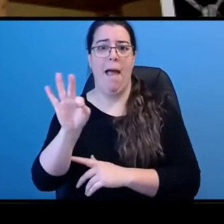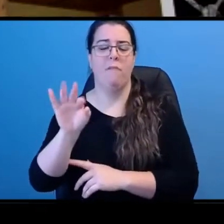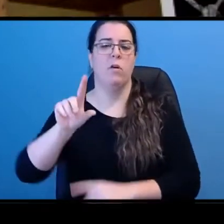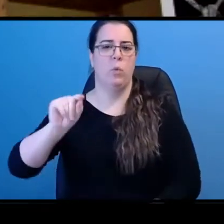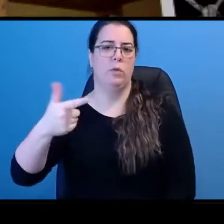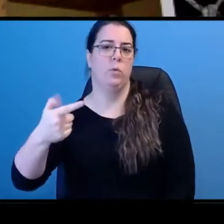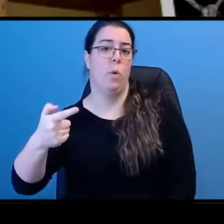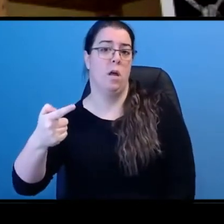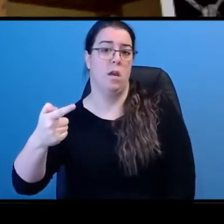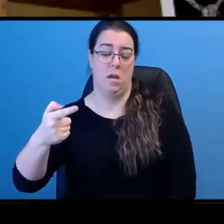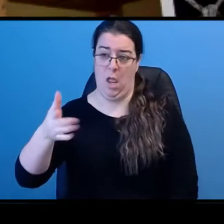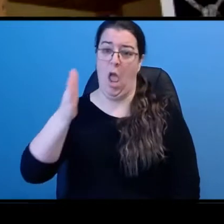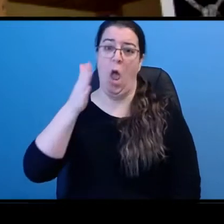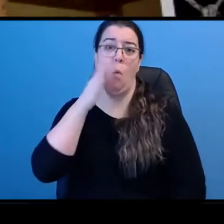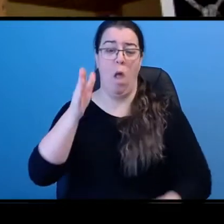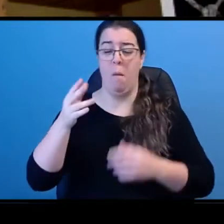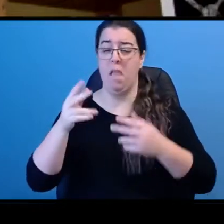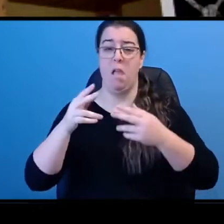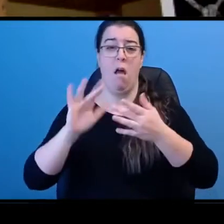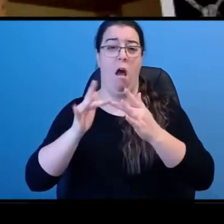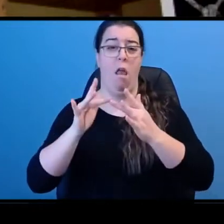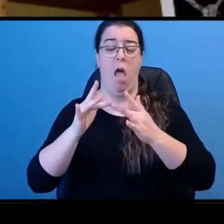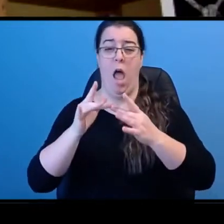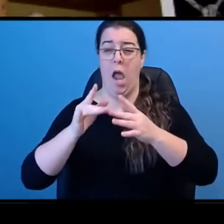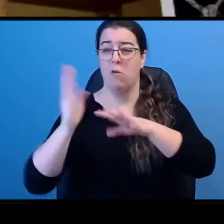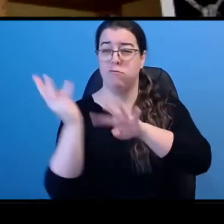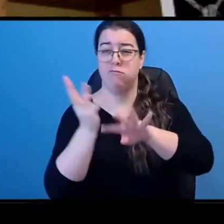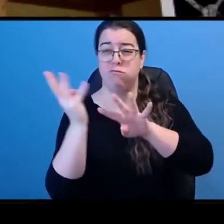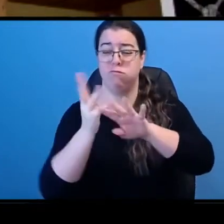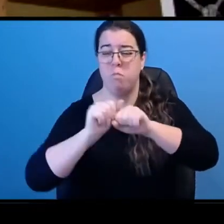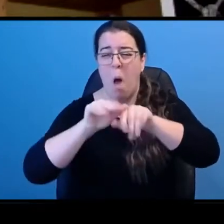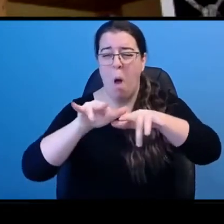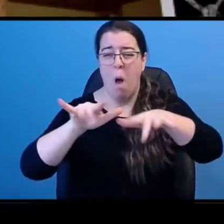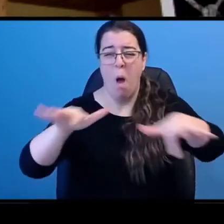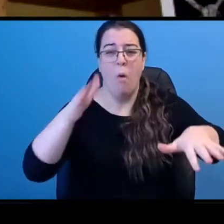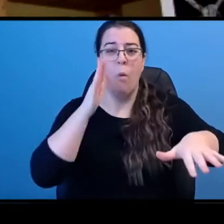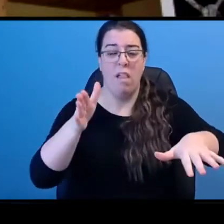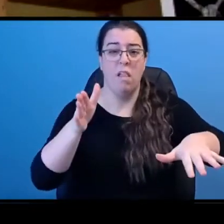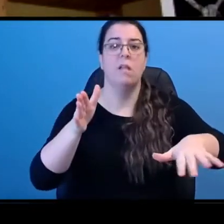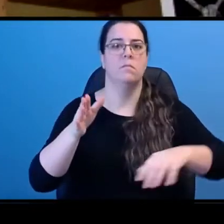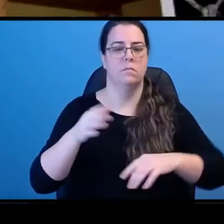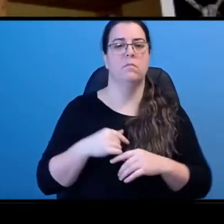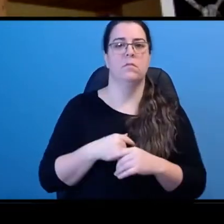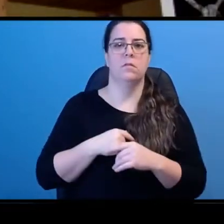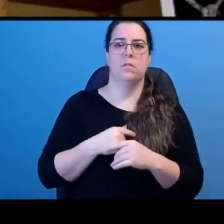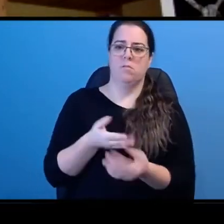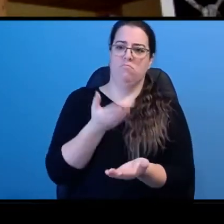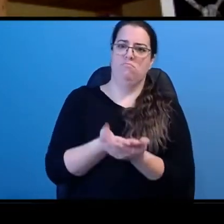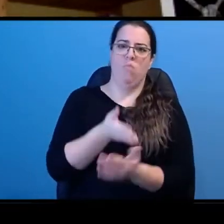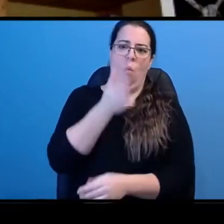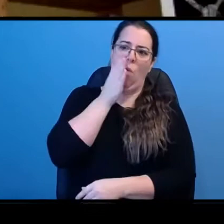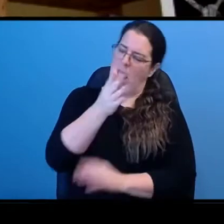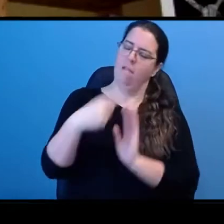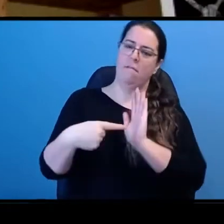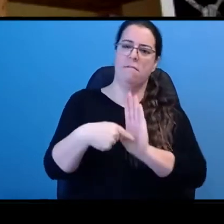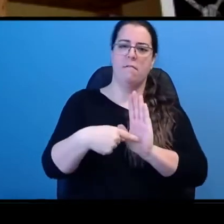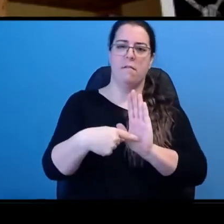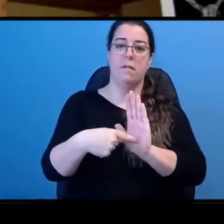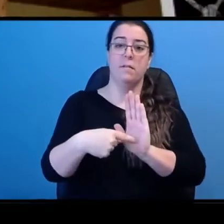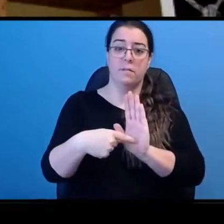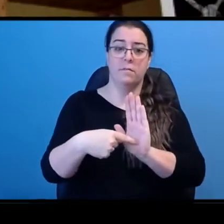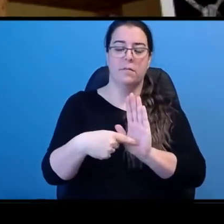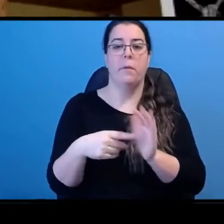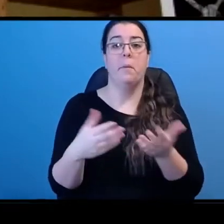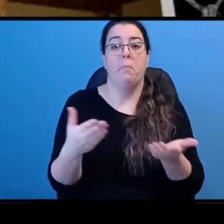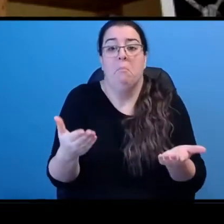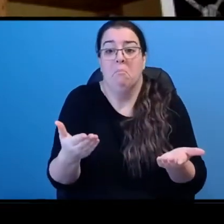that statement that this project is going out into the world, and here's when, and here's how. You know, and maybe BAAFF changes, or maybe there's